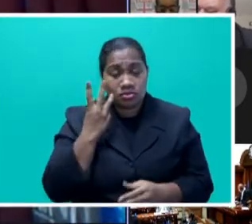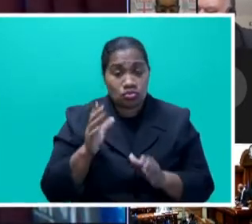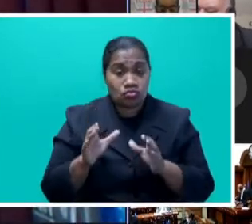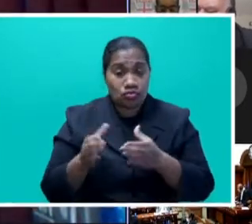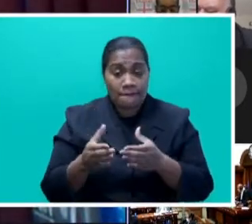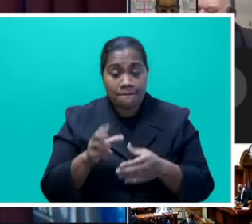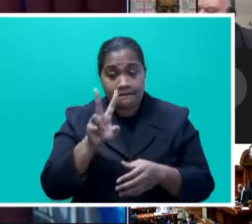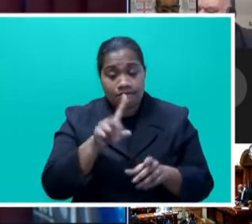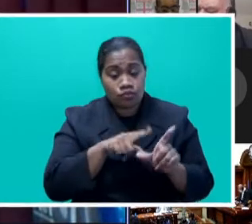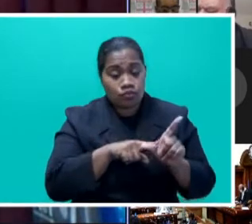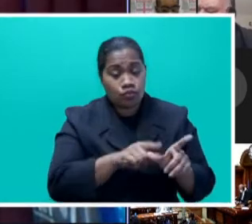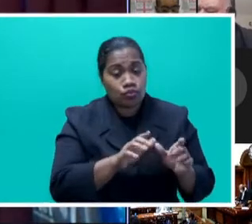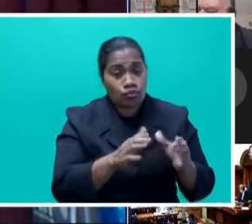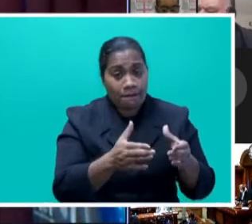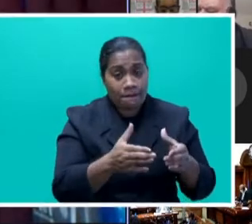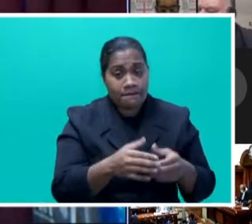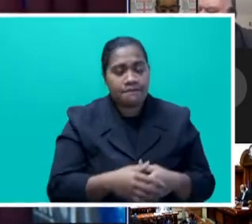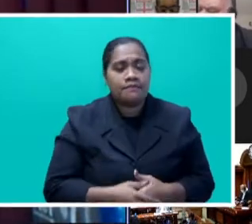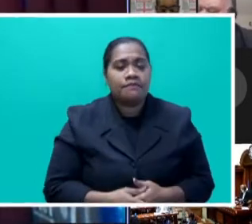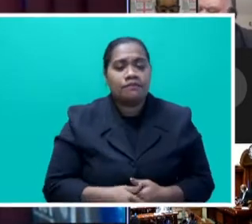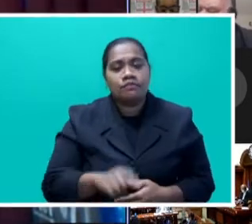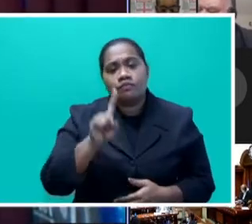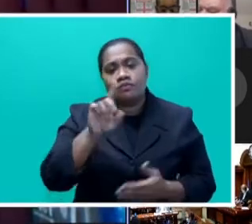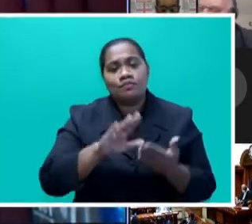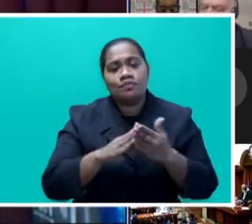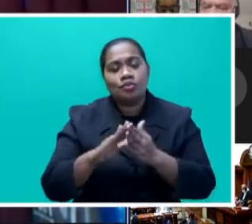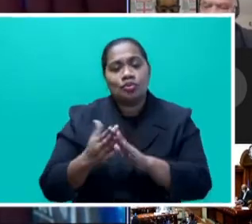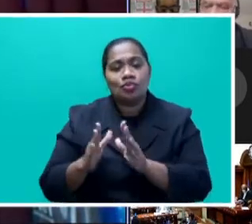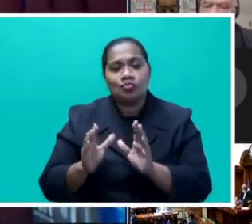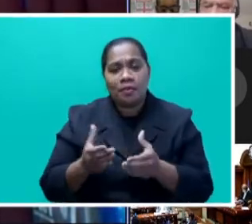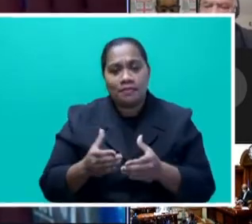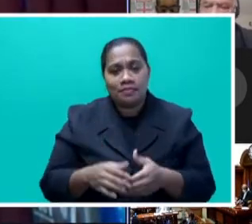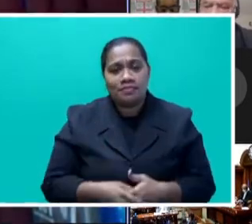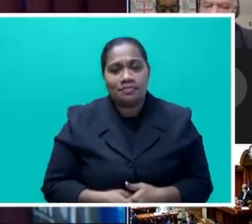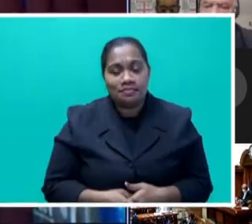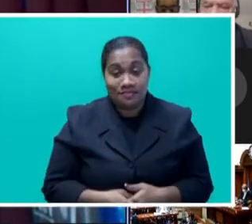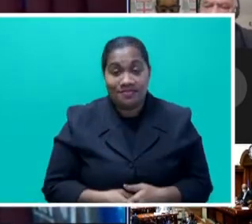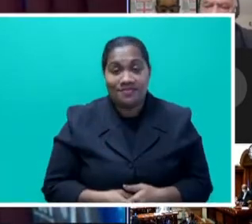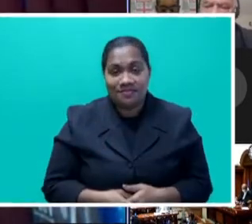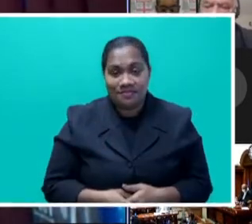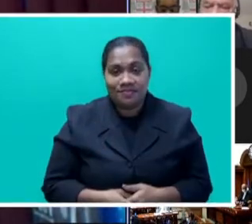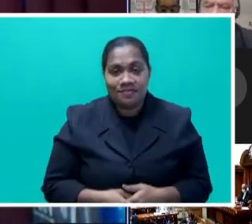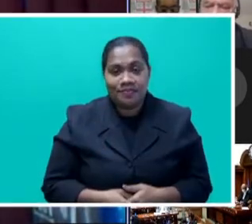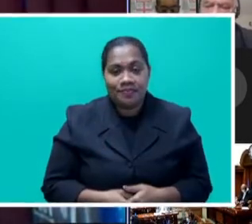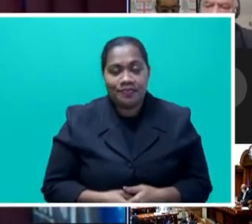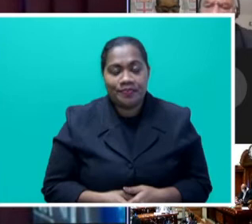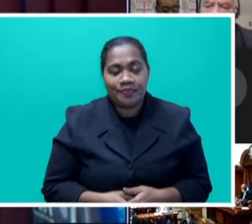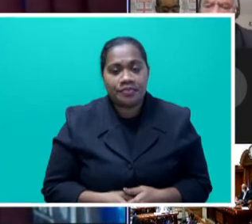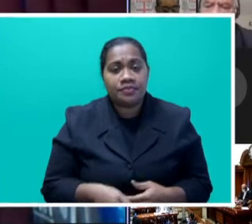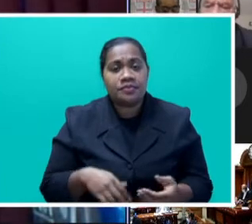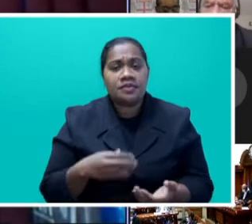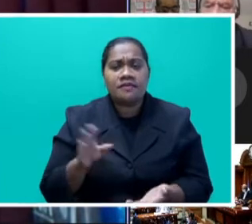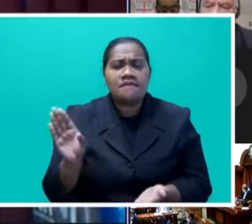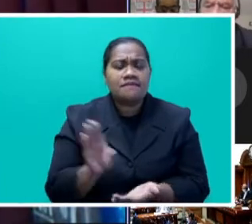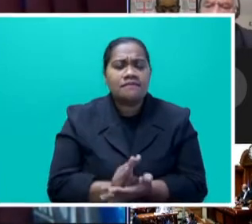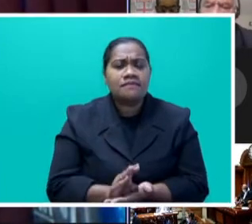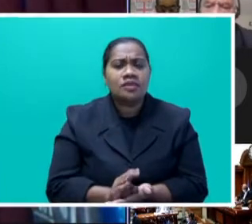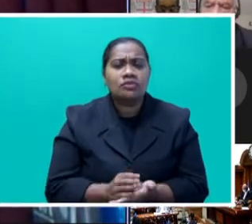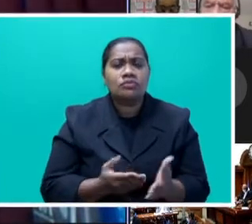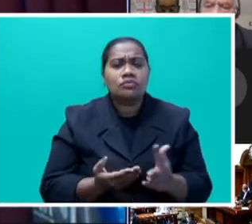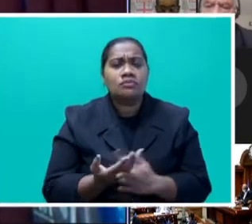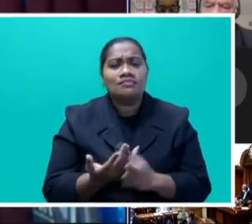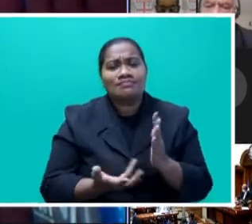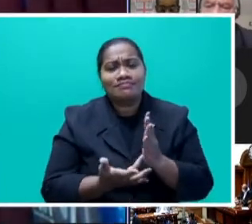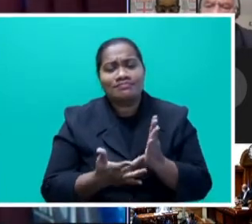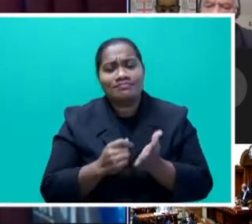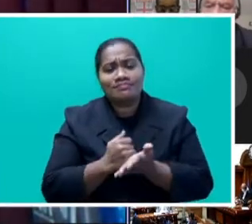youth groups, and 1 community group. These farms were established through the technical support provided